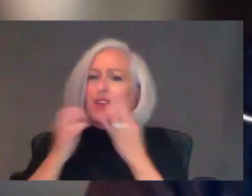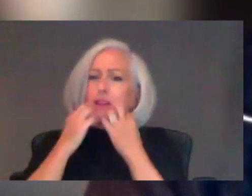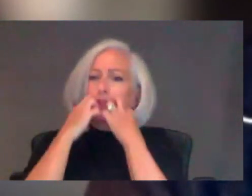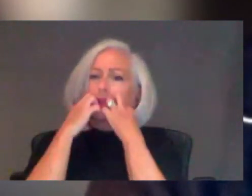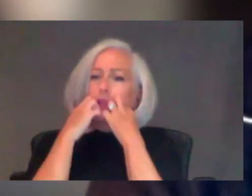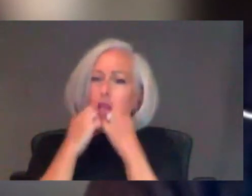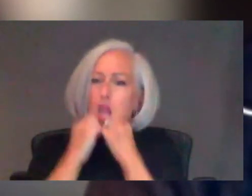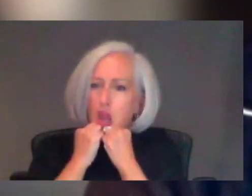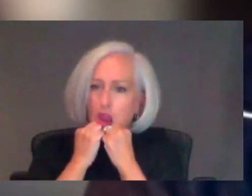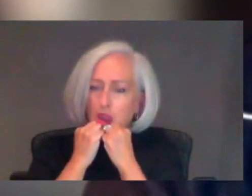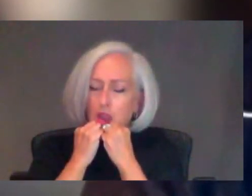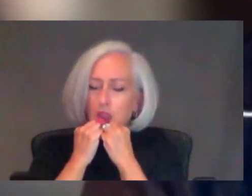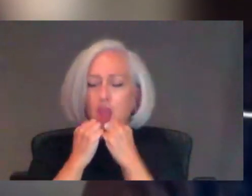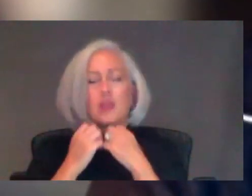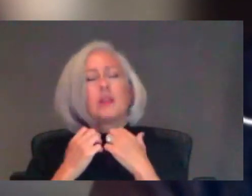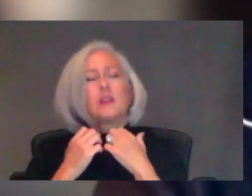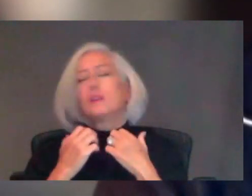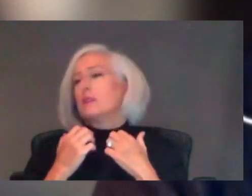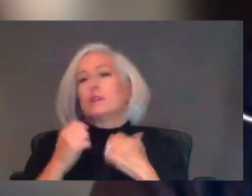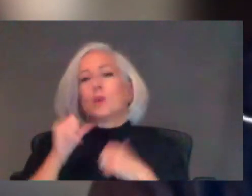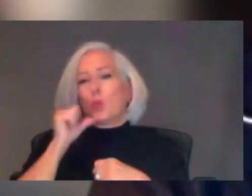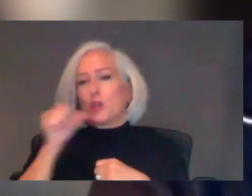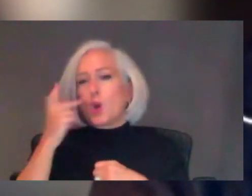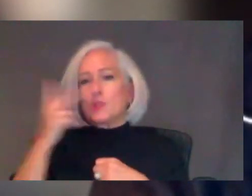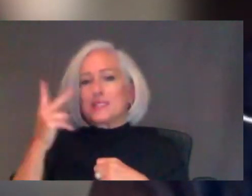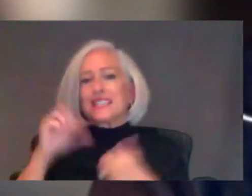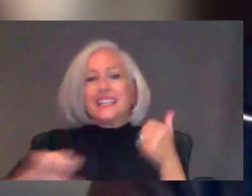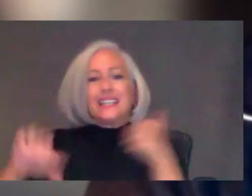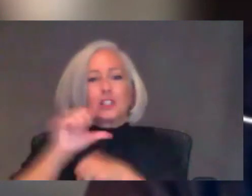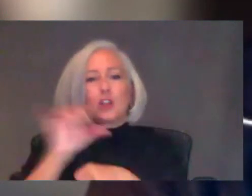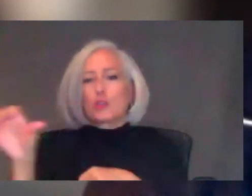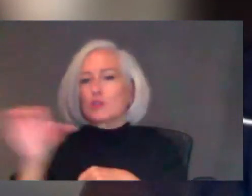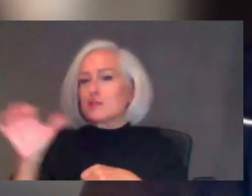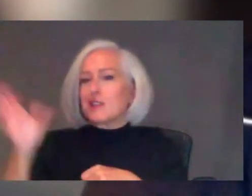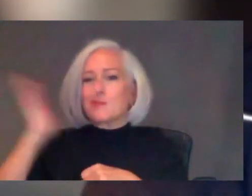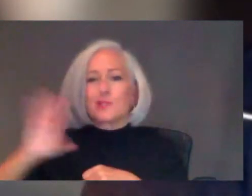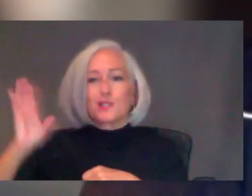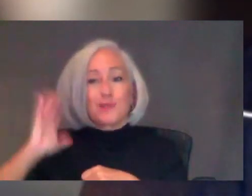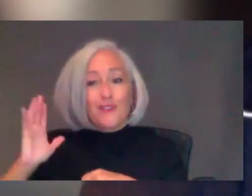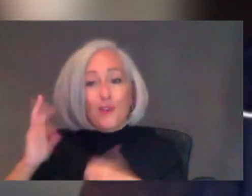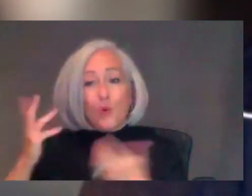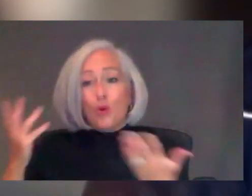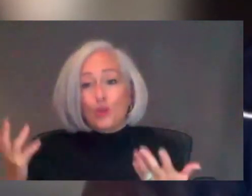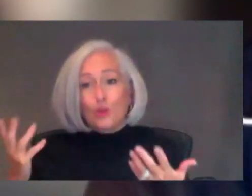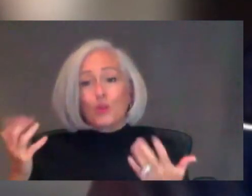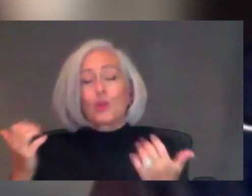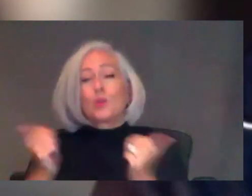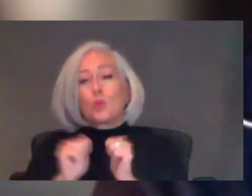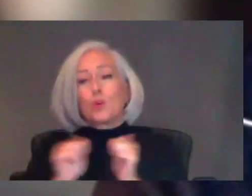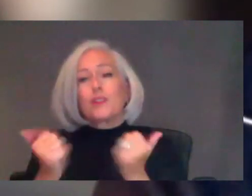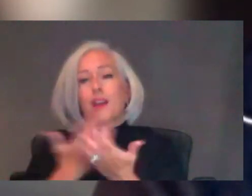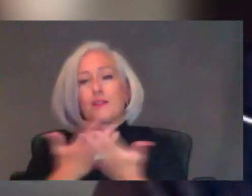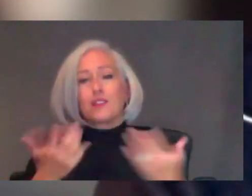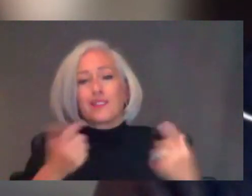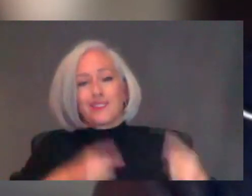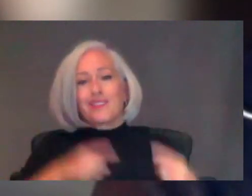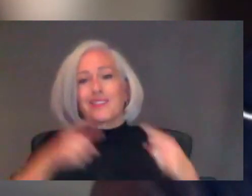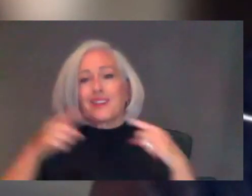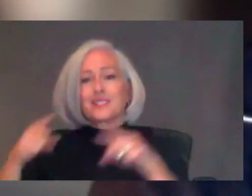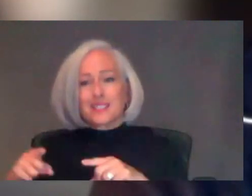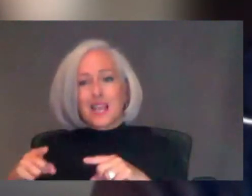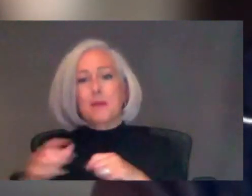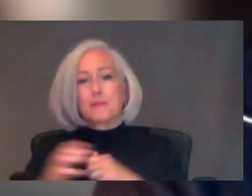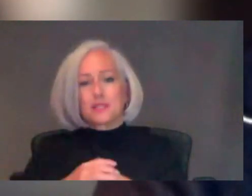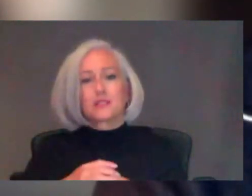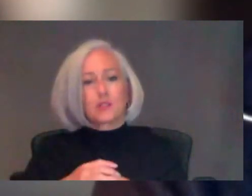to participate, they can? Dr. Hawkinson, your final thoughts today. Yeah, well, I'm glad Amber's well, and again, take comfort in understanding that we have